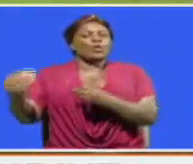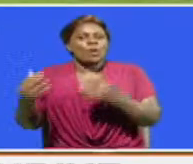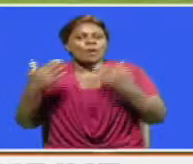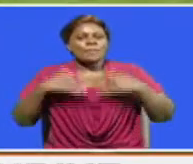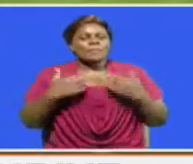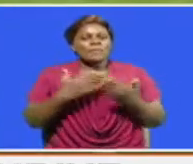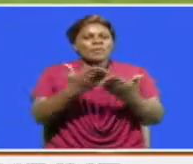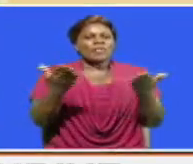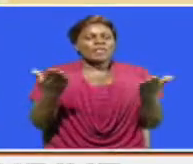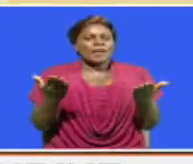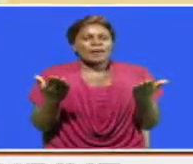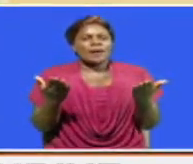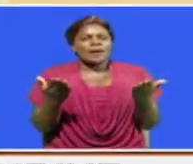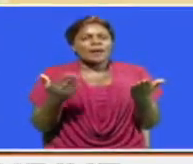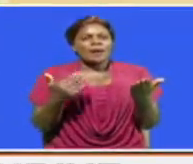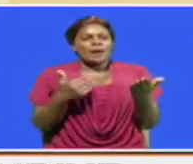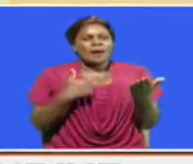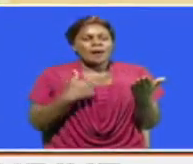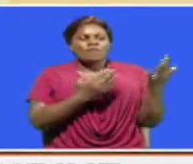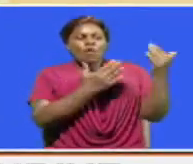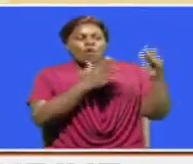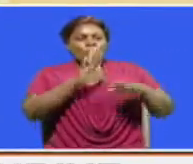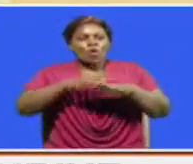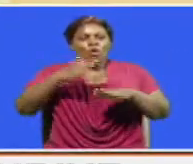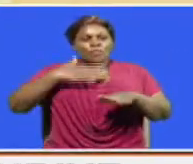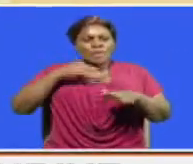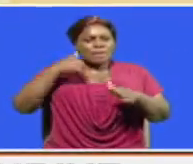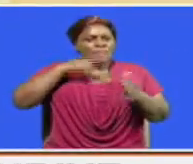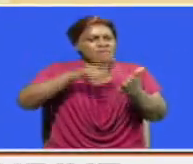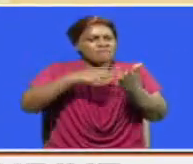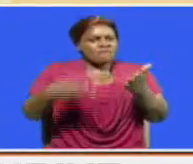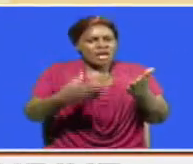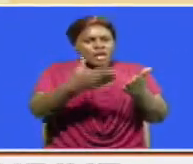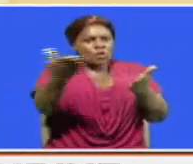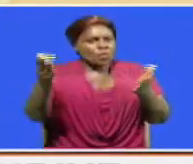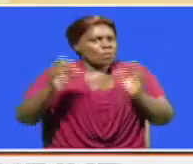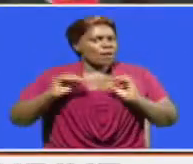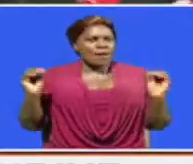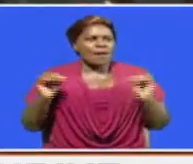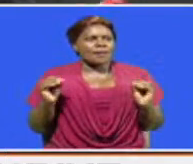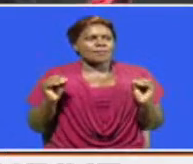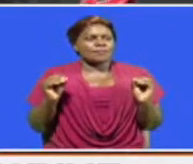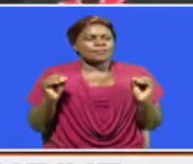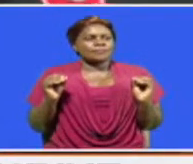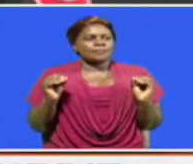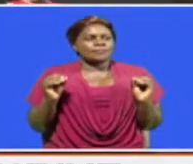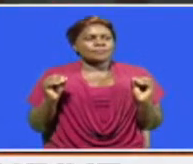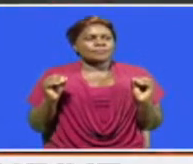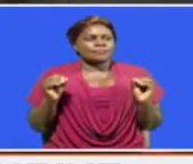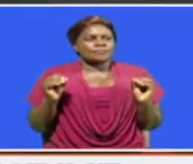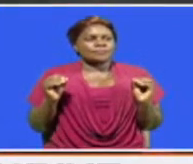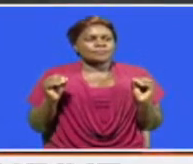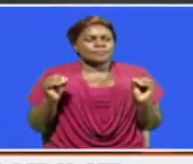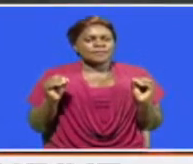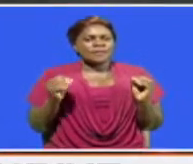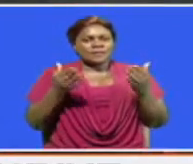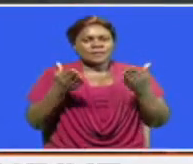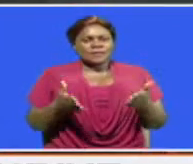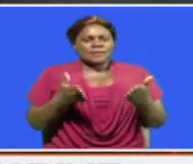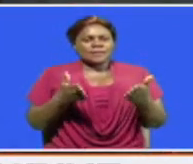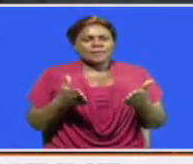people who have hope on me, I think I won't let you guys down. Yeah, that's it. But Akakoro is following a